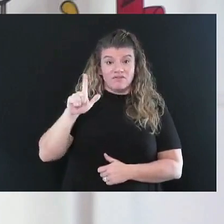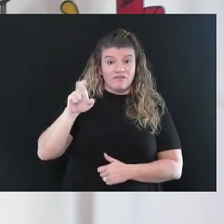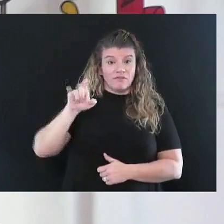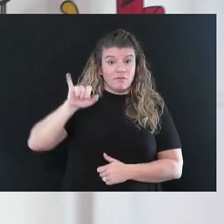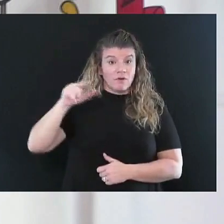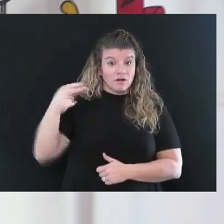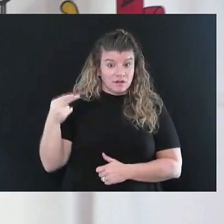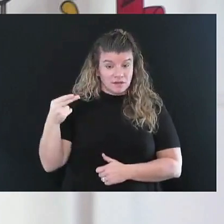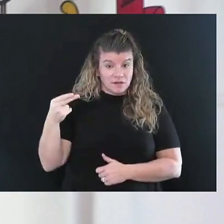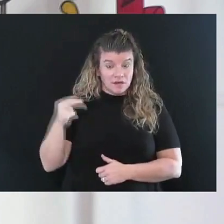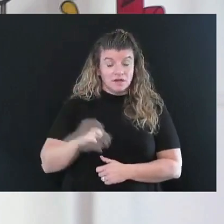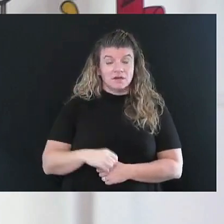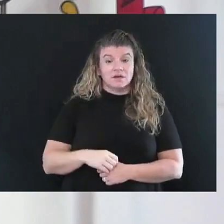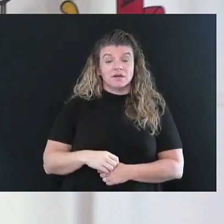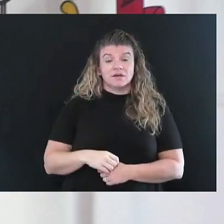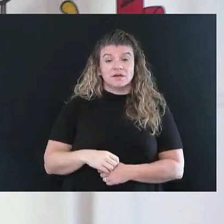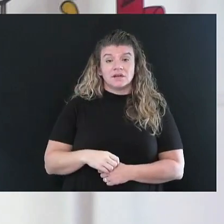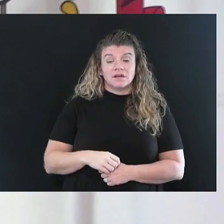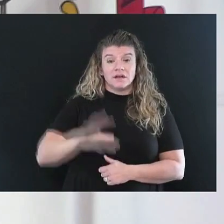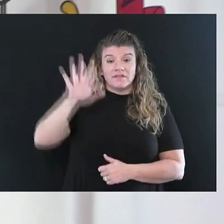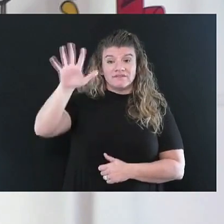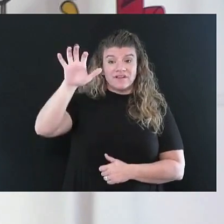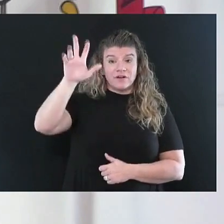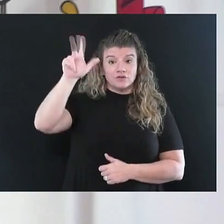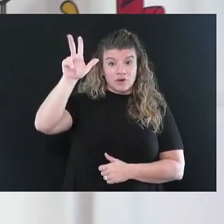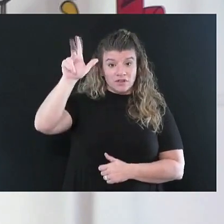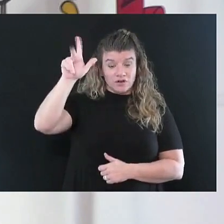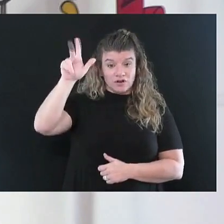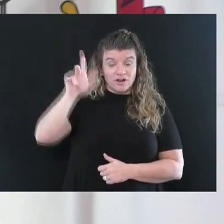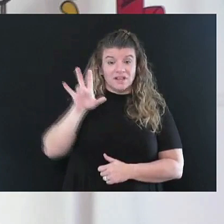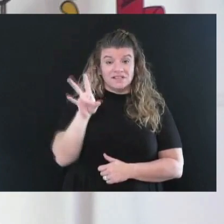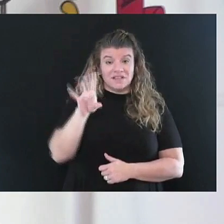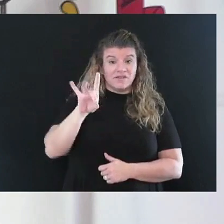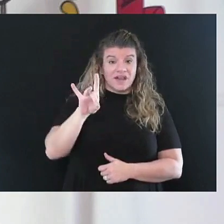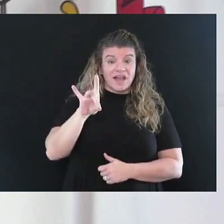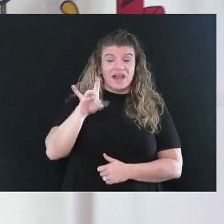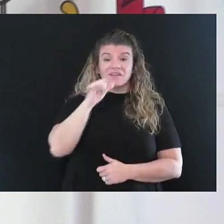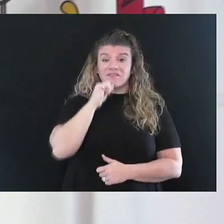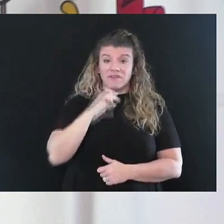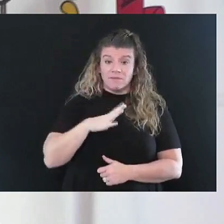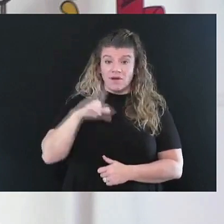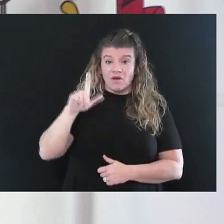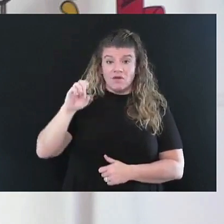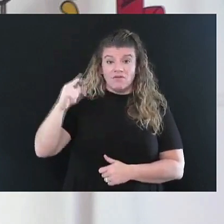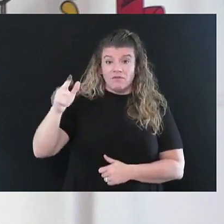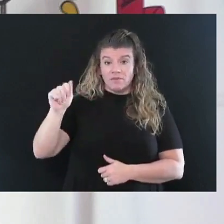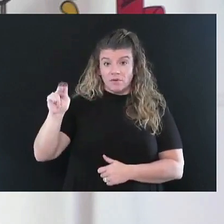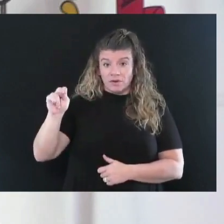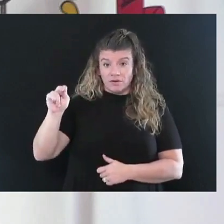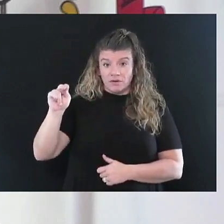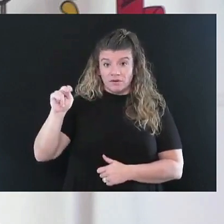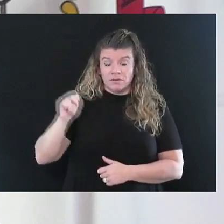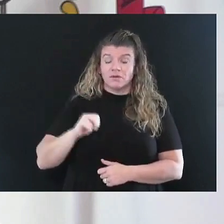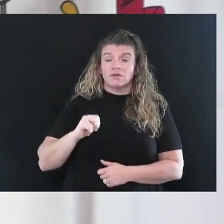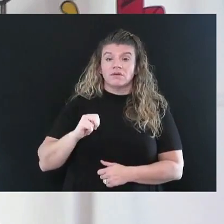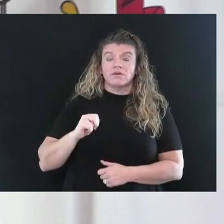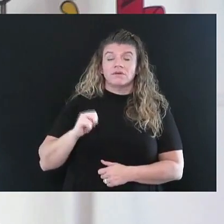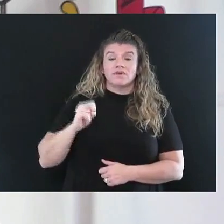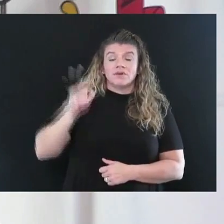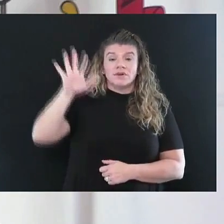County. Our 523rd death, a 78-year-old female from Logan County.